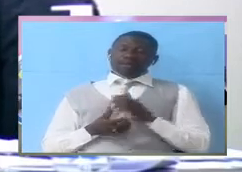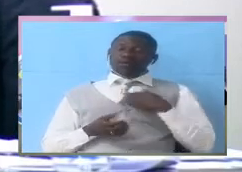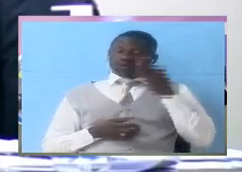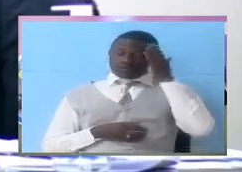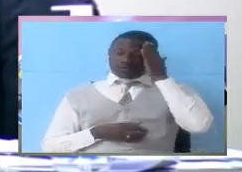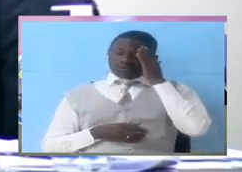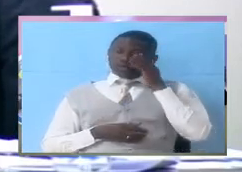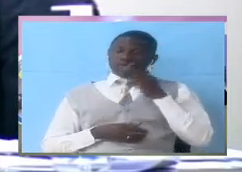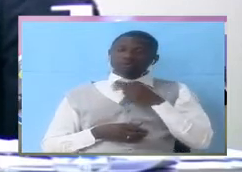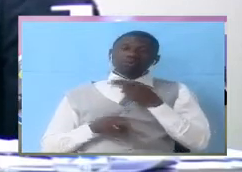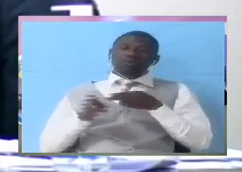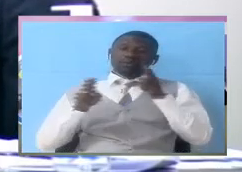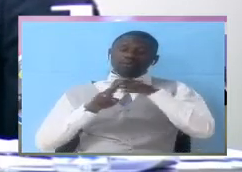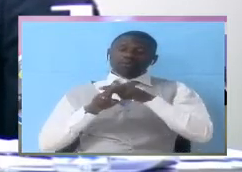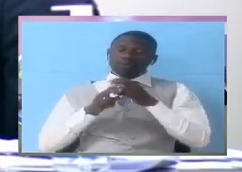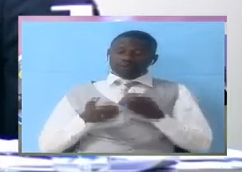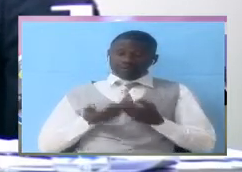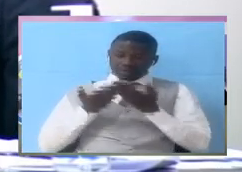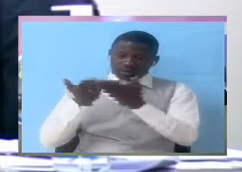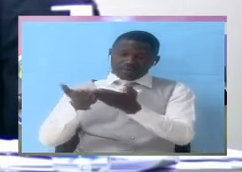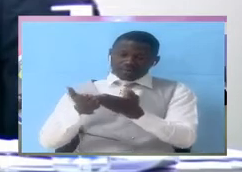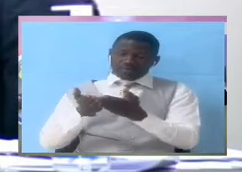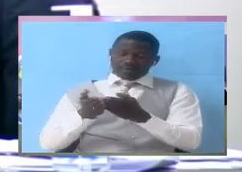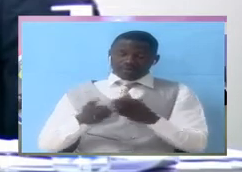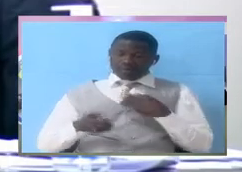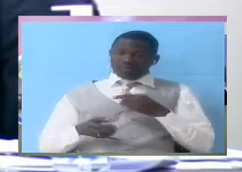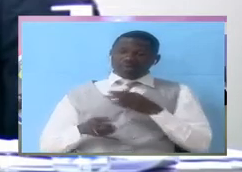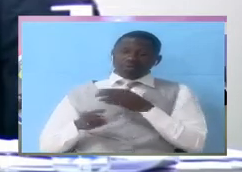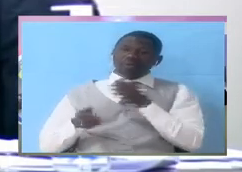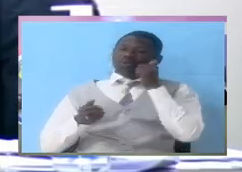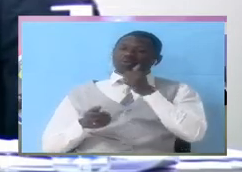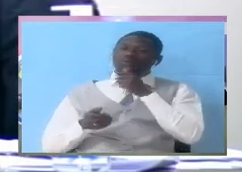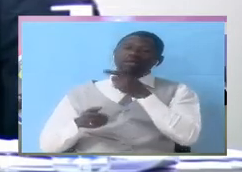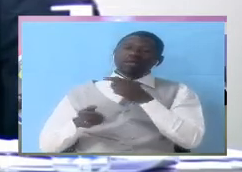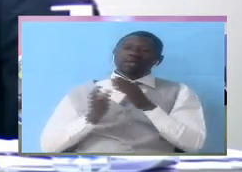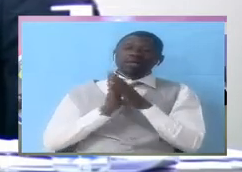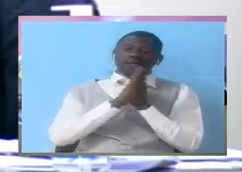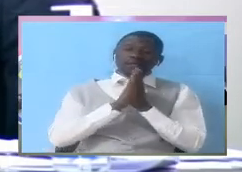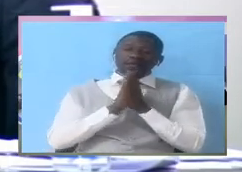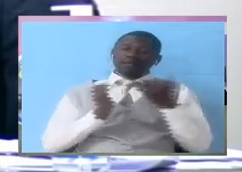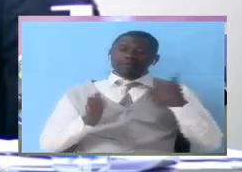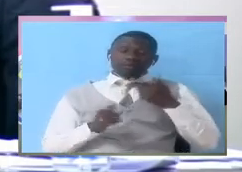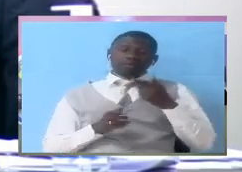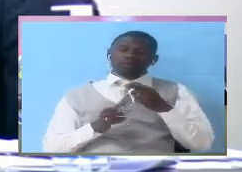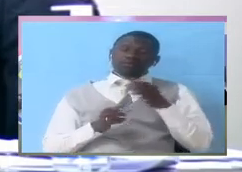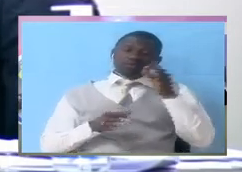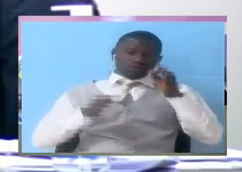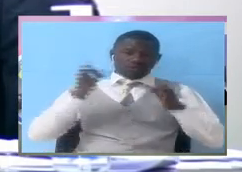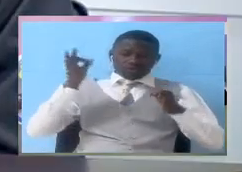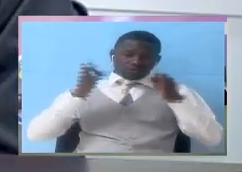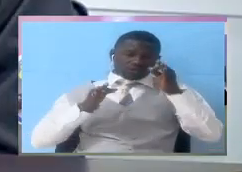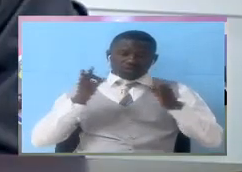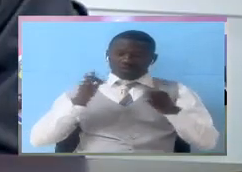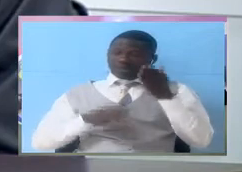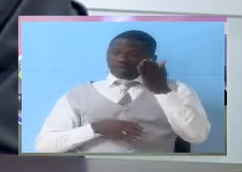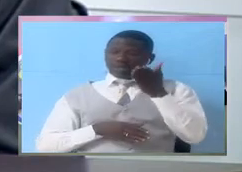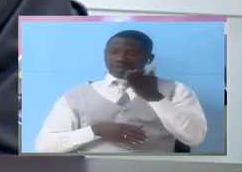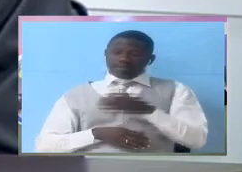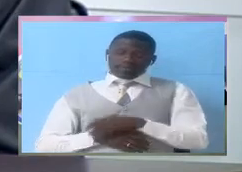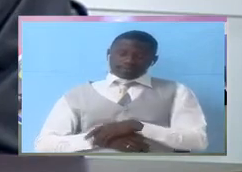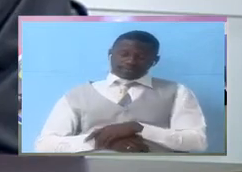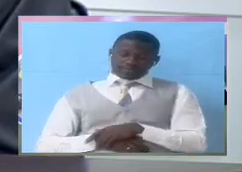would be the basis of prosecution. Te xamone nga itamine report bobu nga xamne mom nga don joxe ci lañu sukkandiku